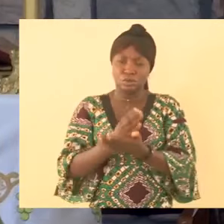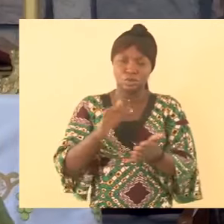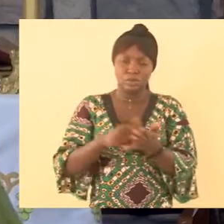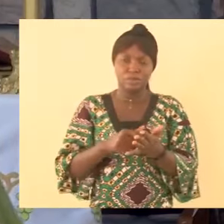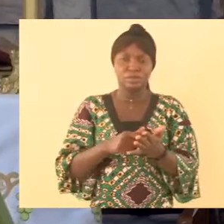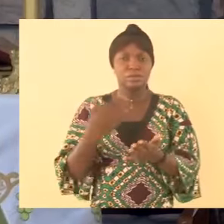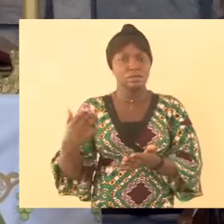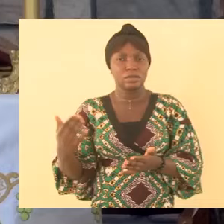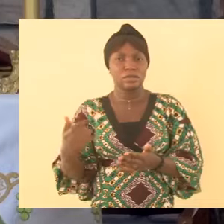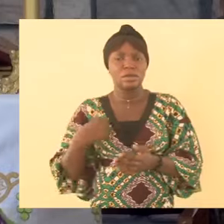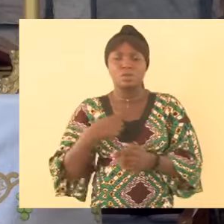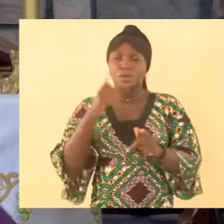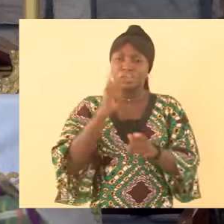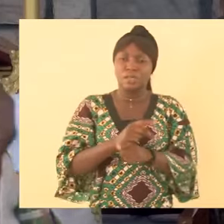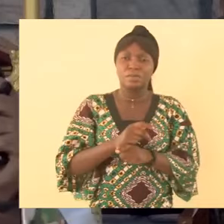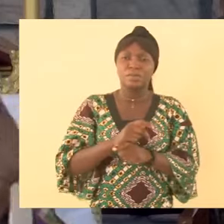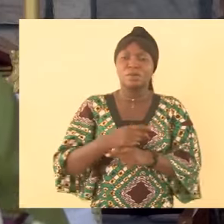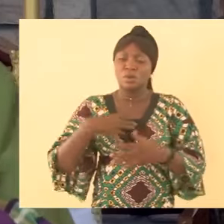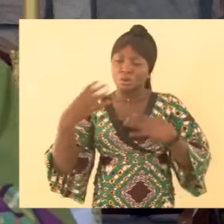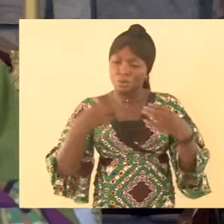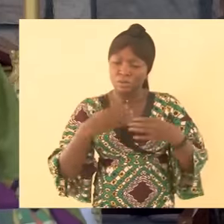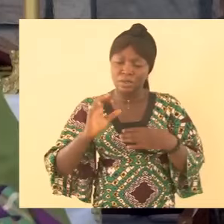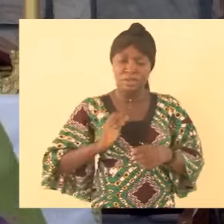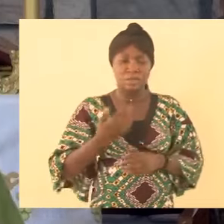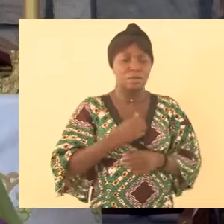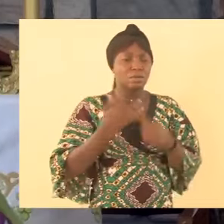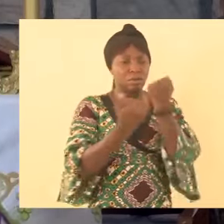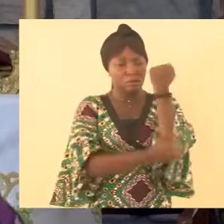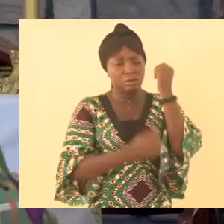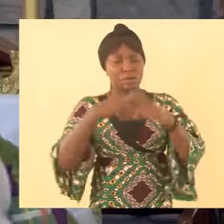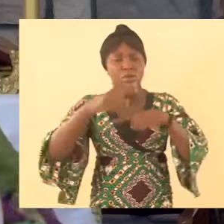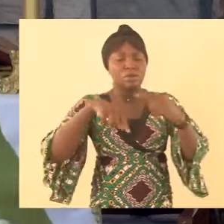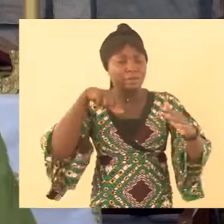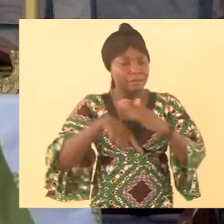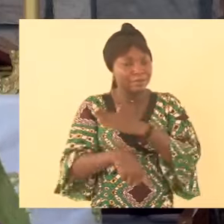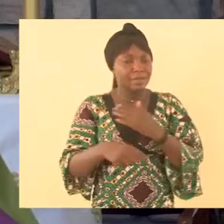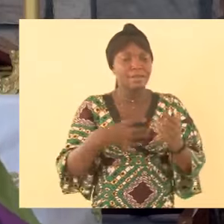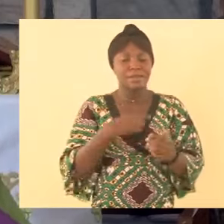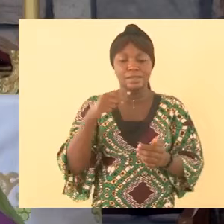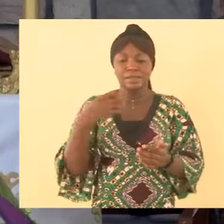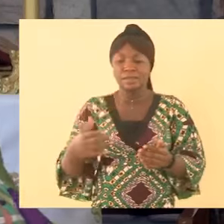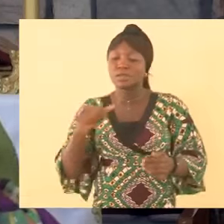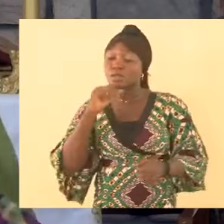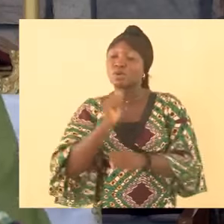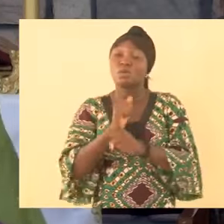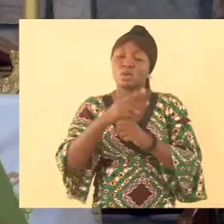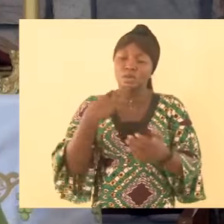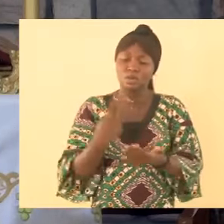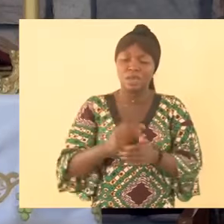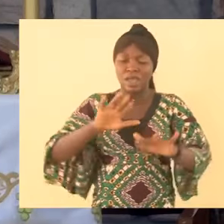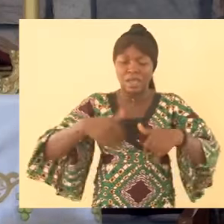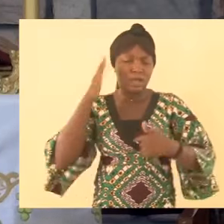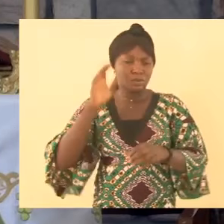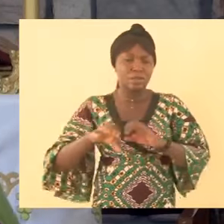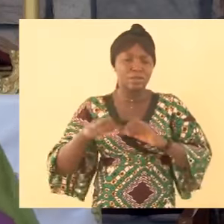Let's stop this nonsense. I mean, we keep complaining that our country is going down the dogs, the drain, and things are not working well. How will